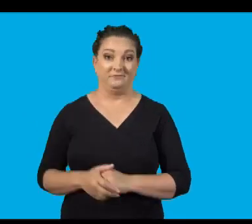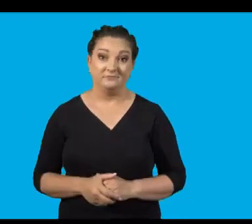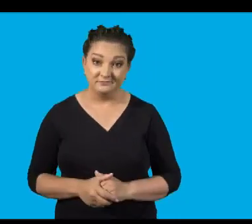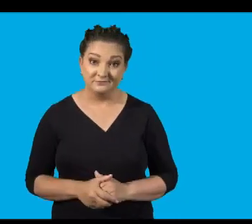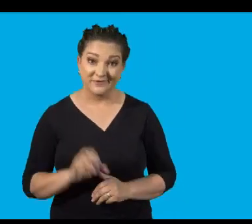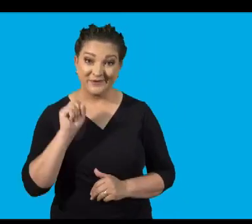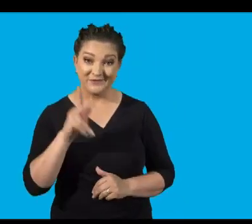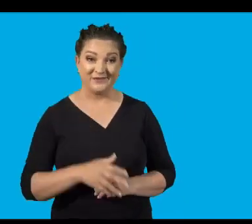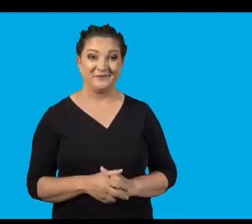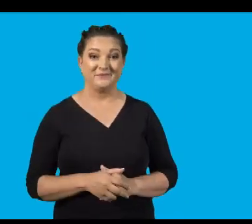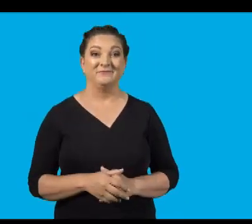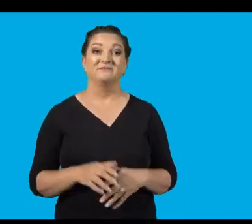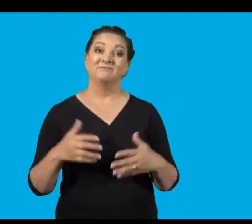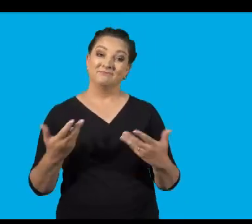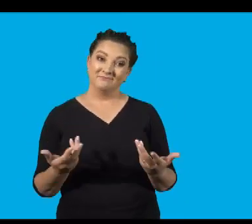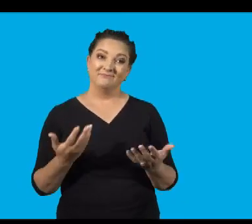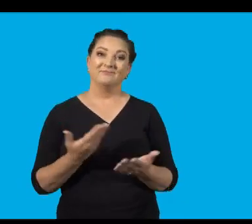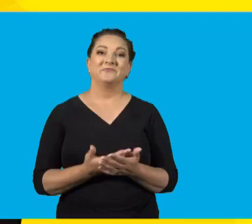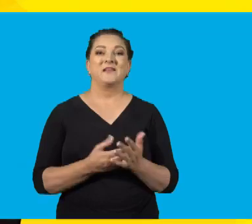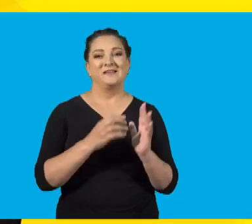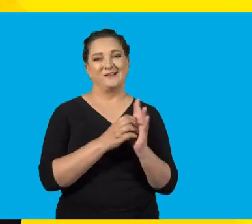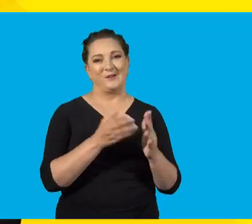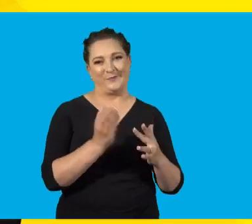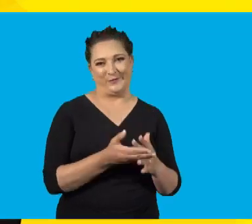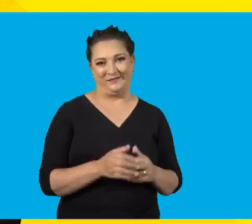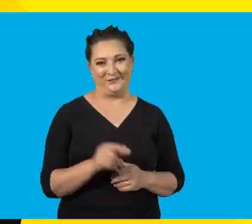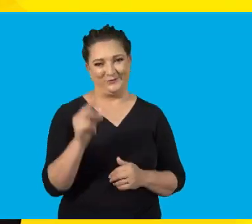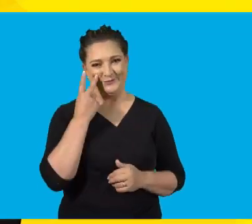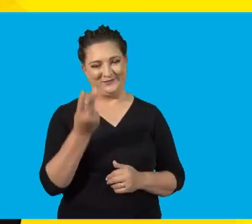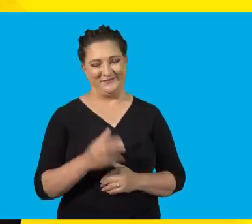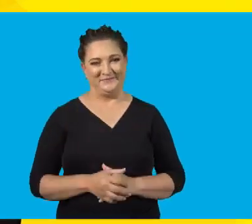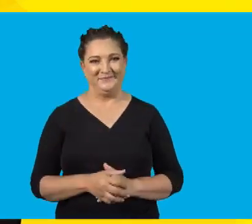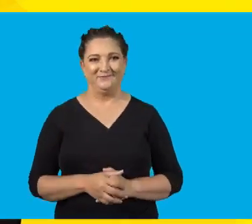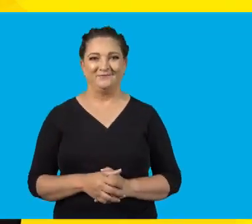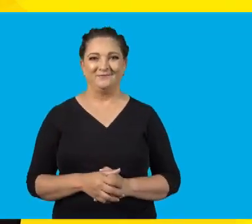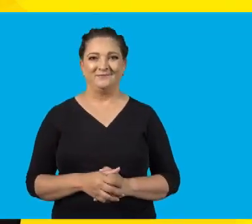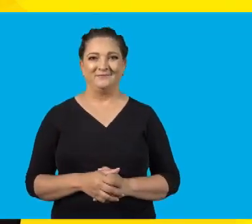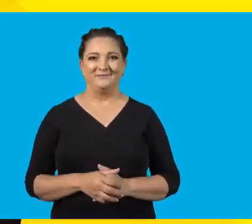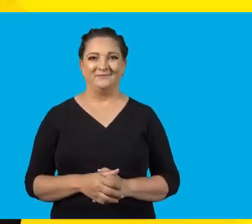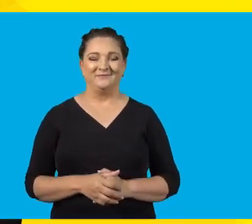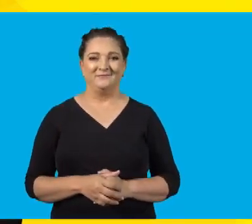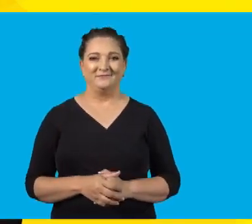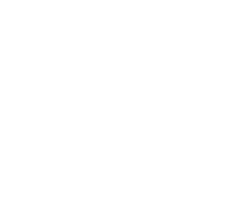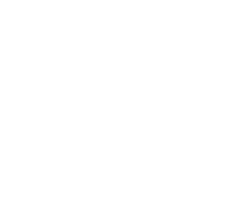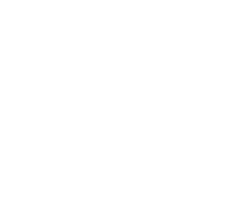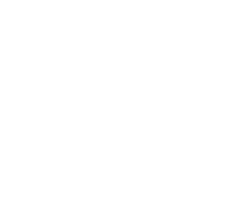fares are very high. Okay, learners, that brings us to an ad break. I will see you